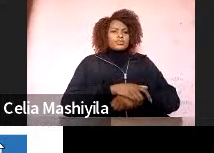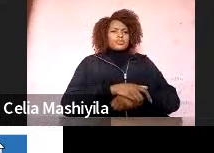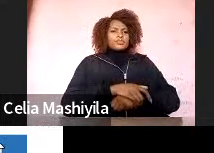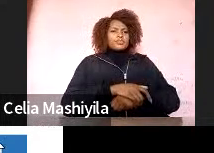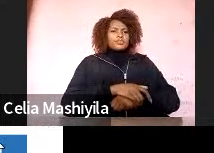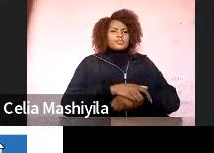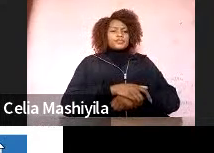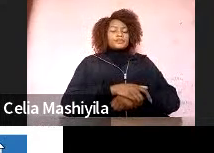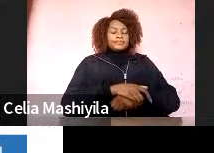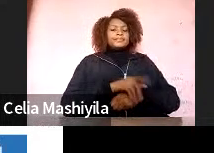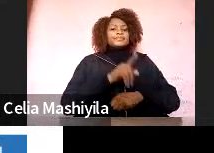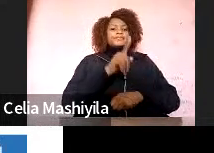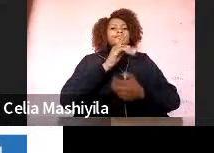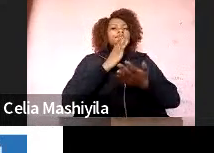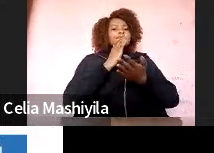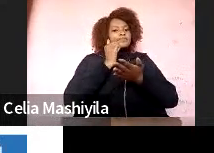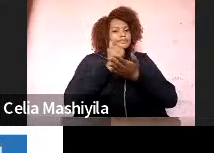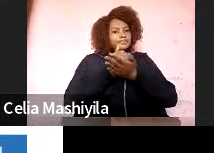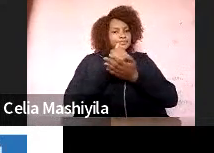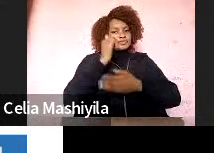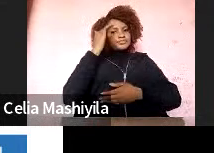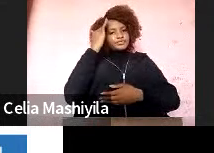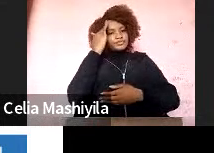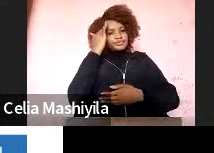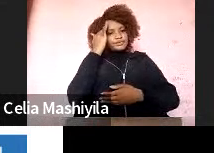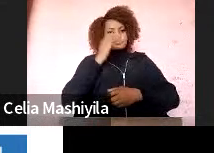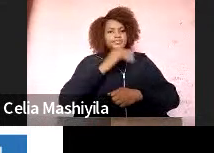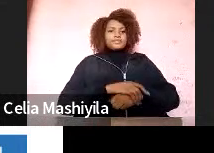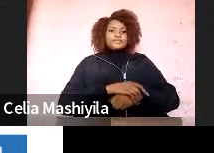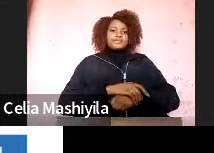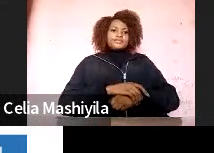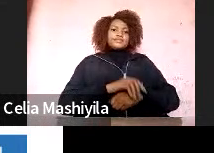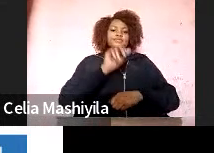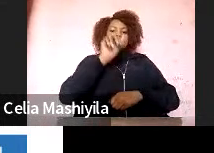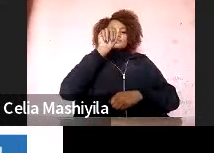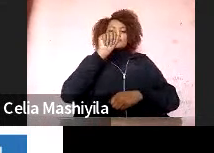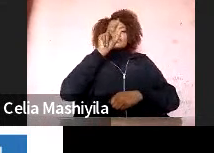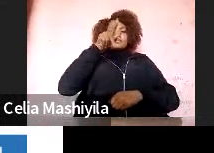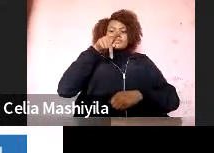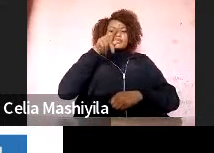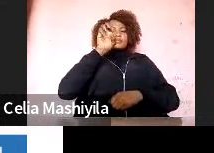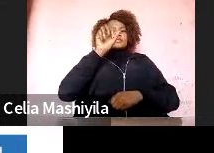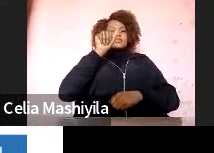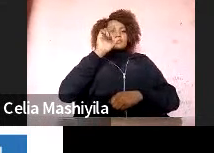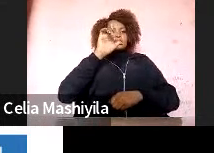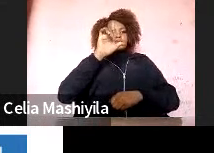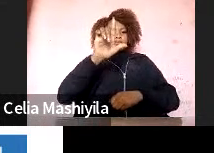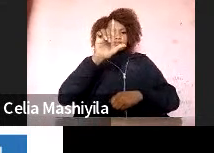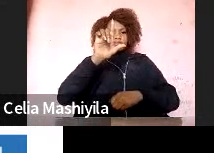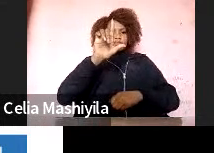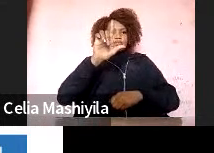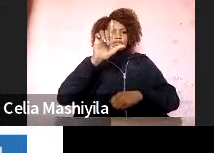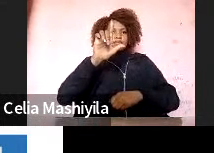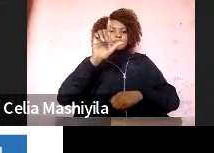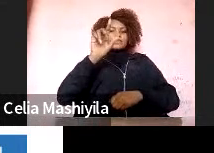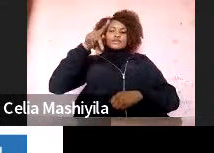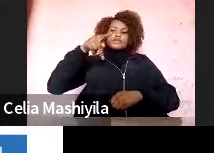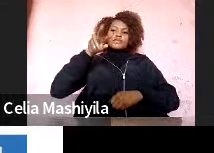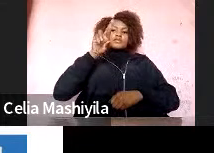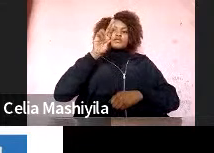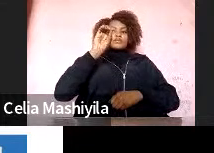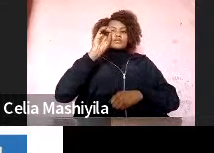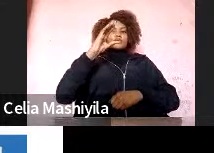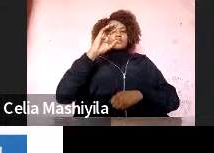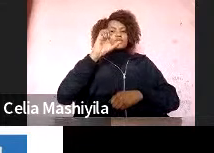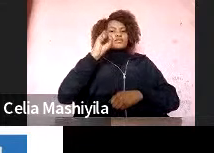know that the appeal process should be done in writing. And writing ensures that we